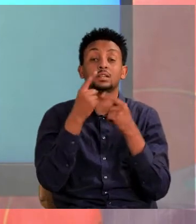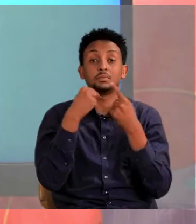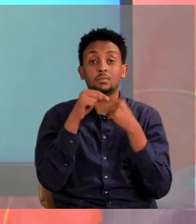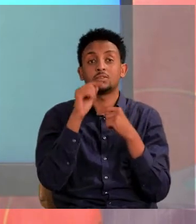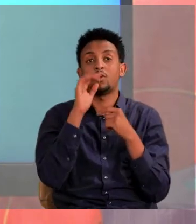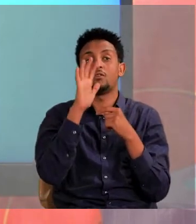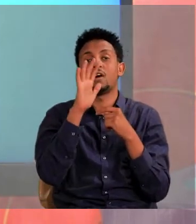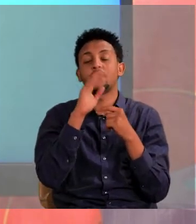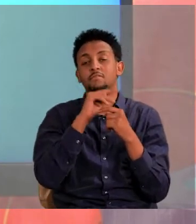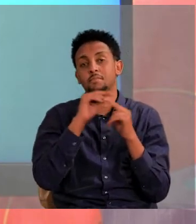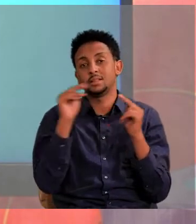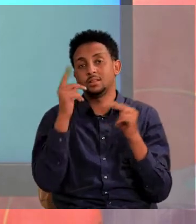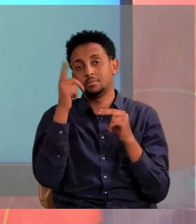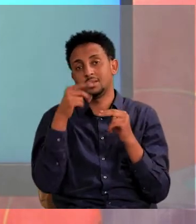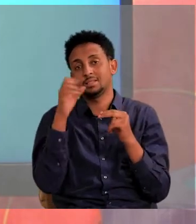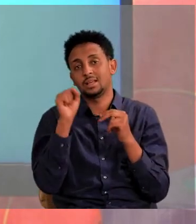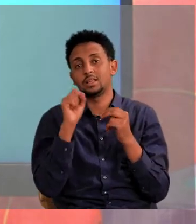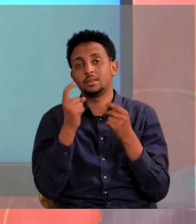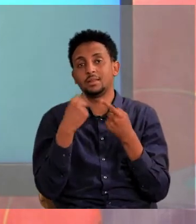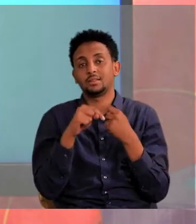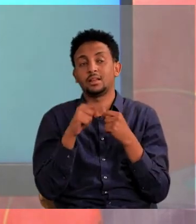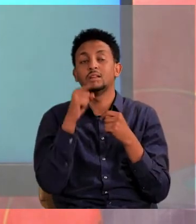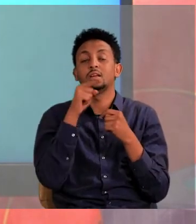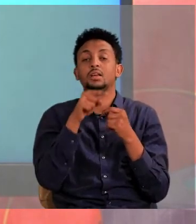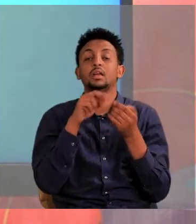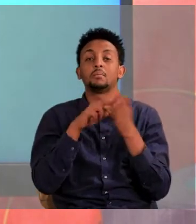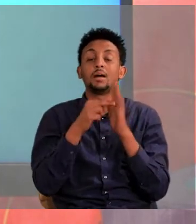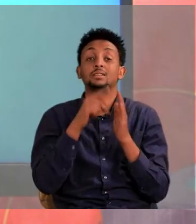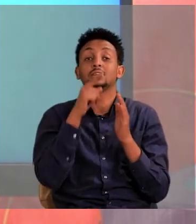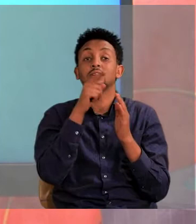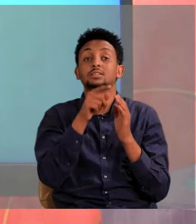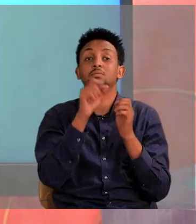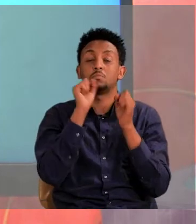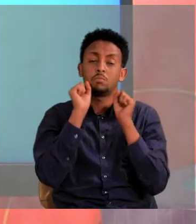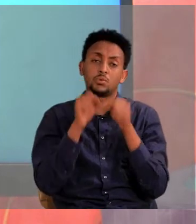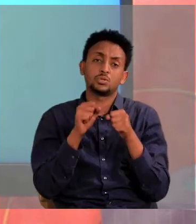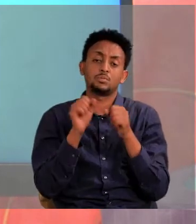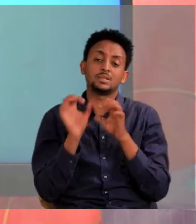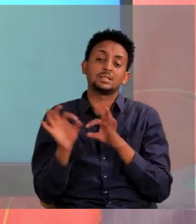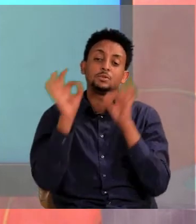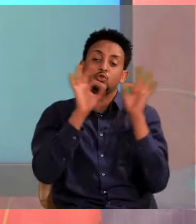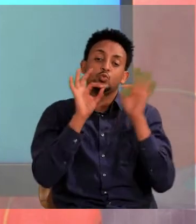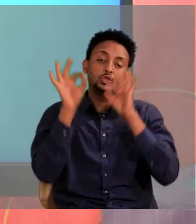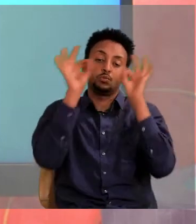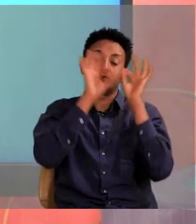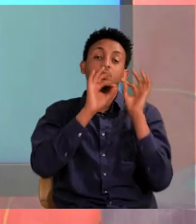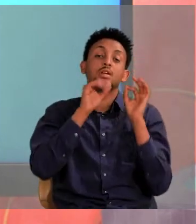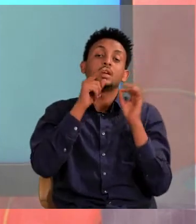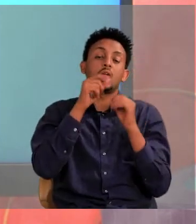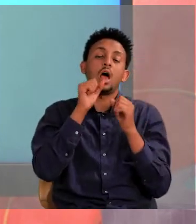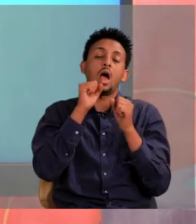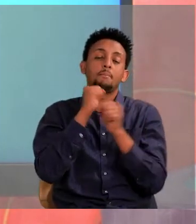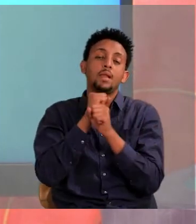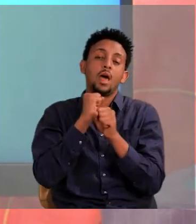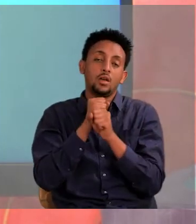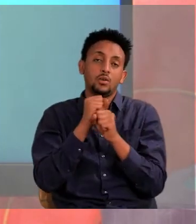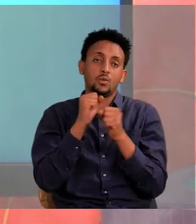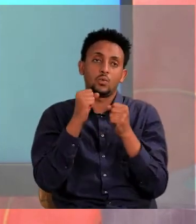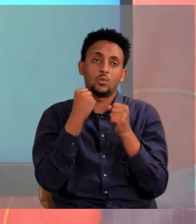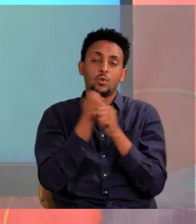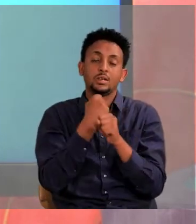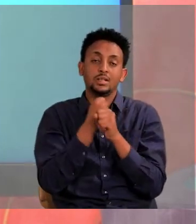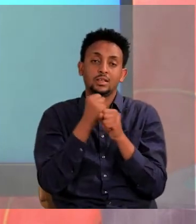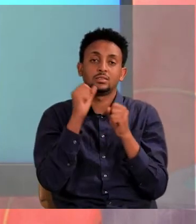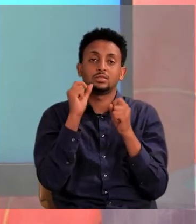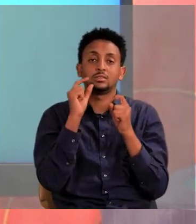becomes 5 meters per second. Therefore, you can possibly substitute and apply work energy theorem to